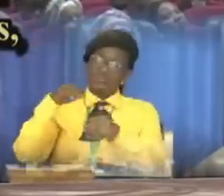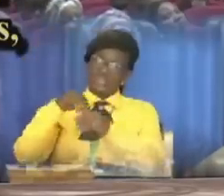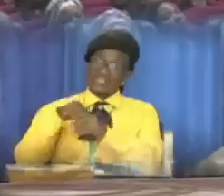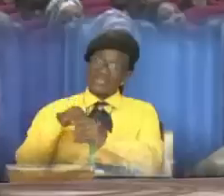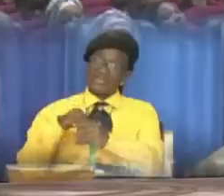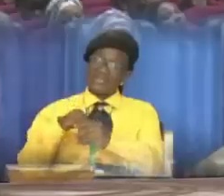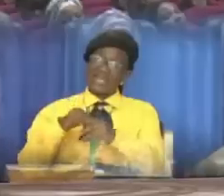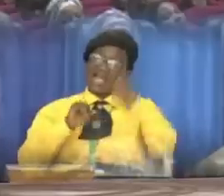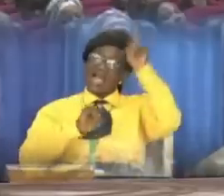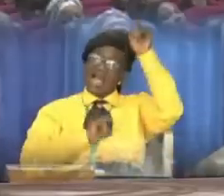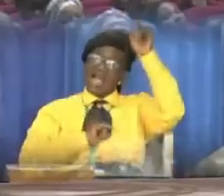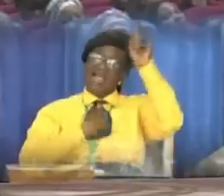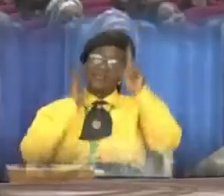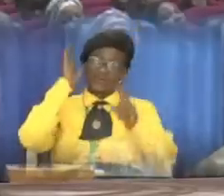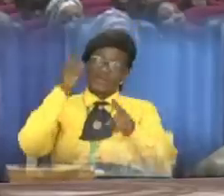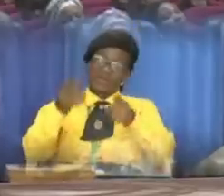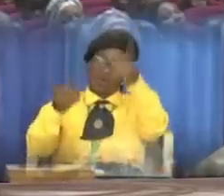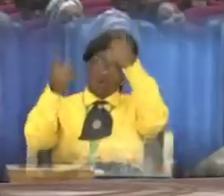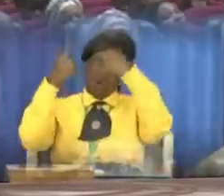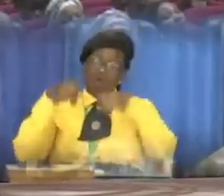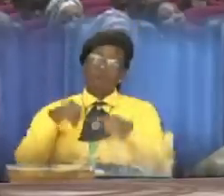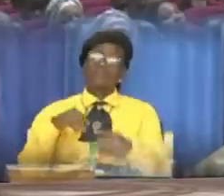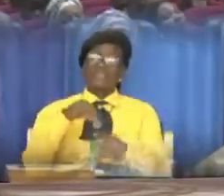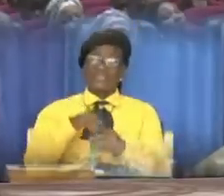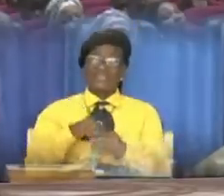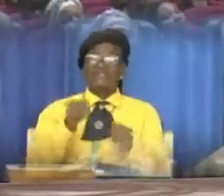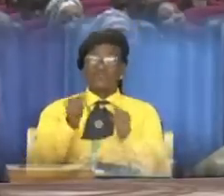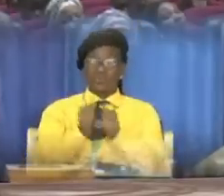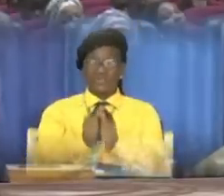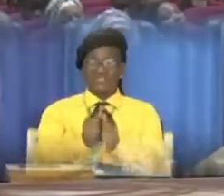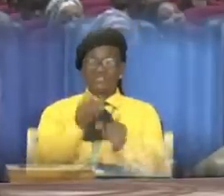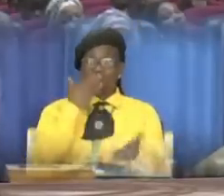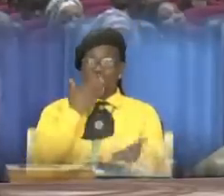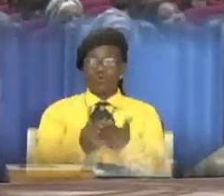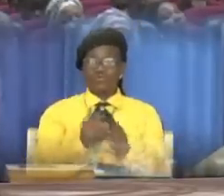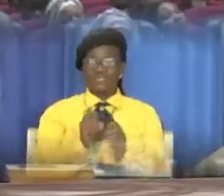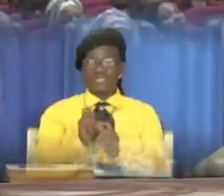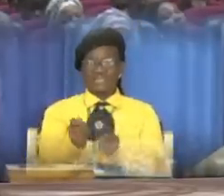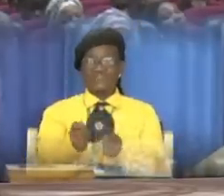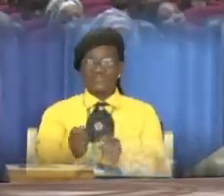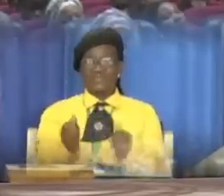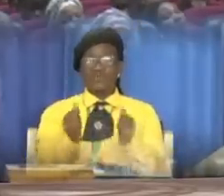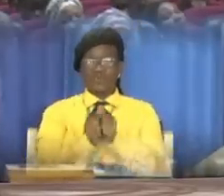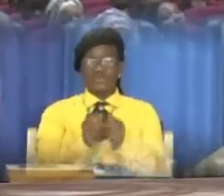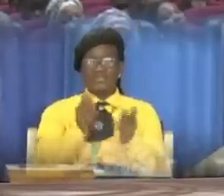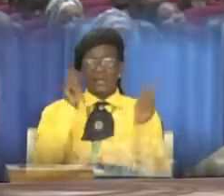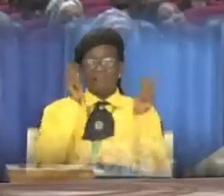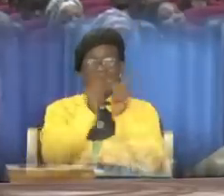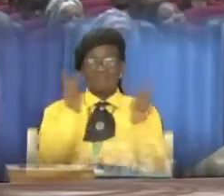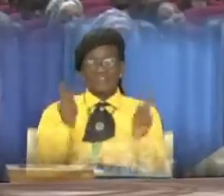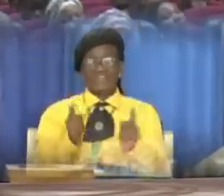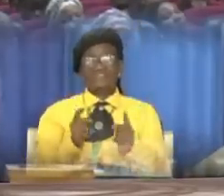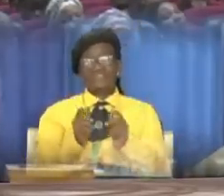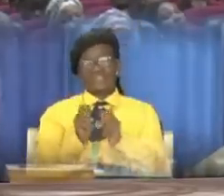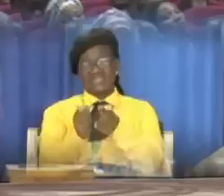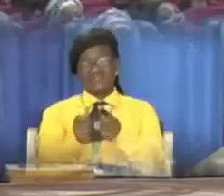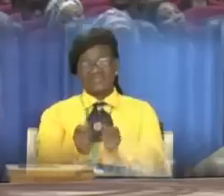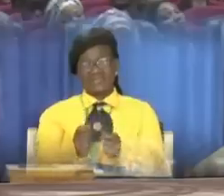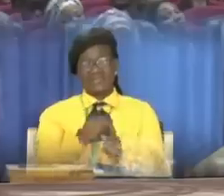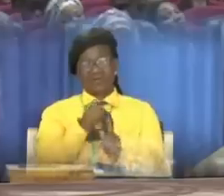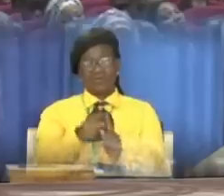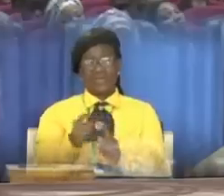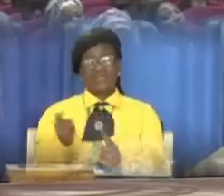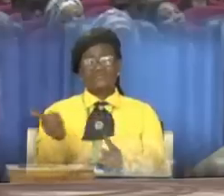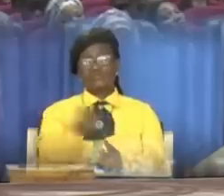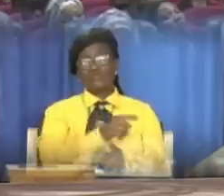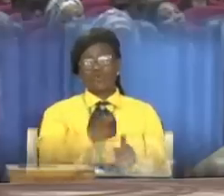with good gifts, with perfect gifts. When you open the door to God